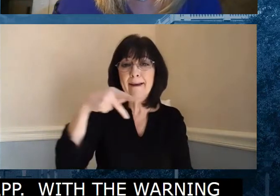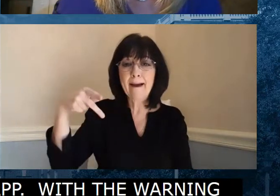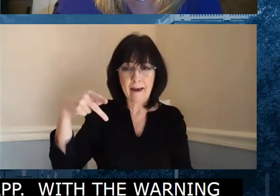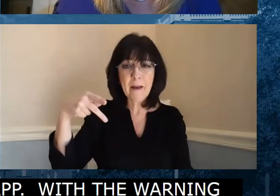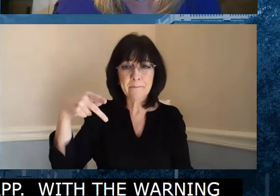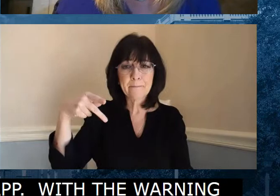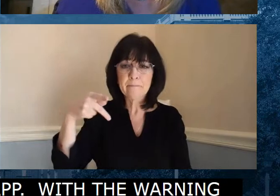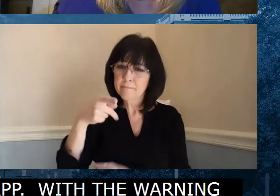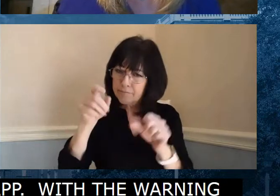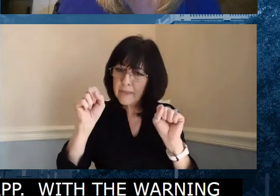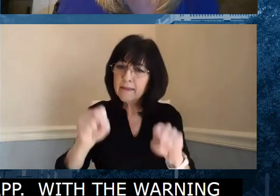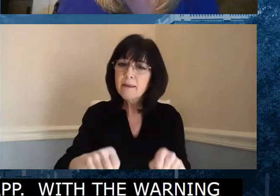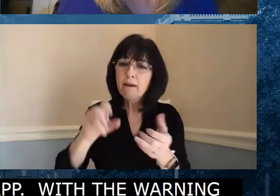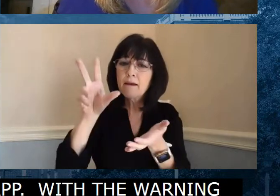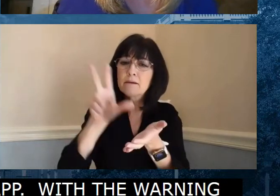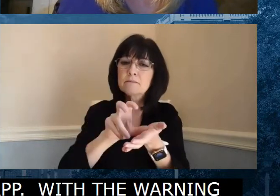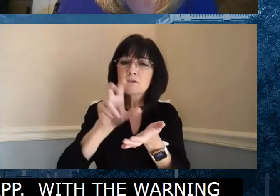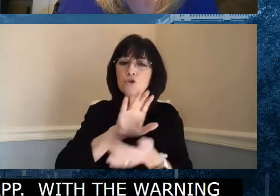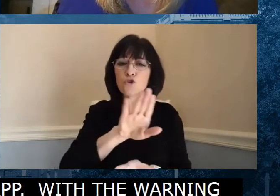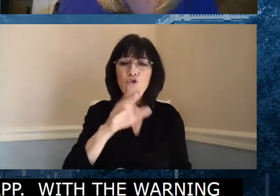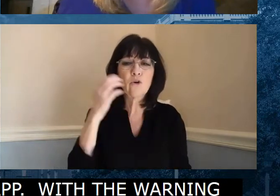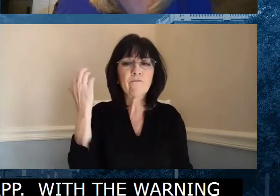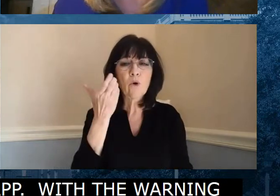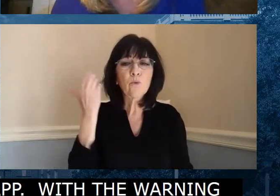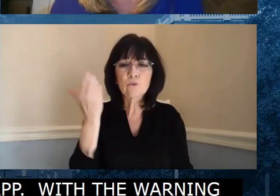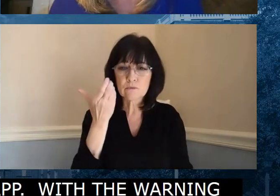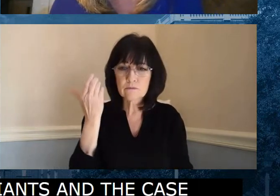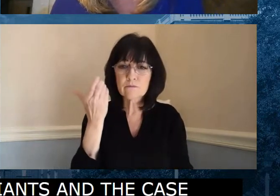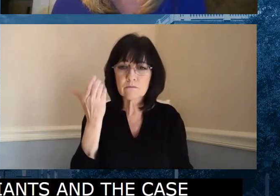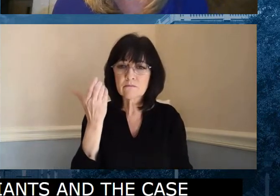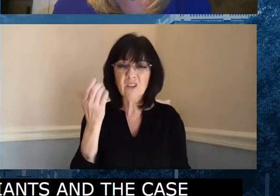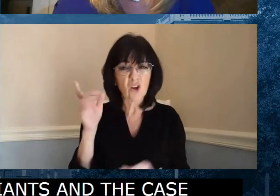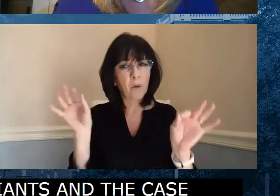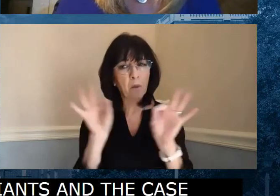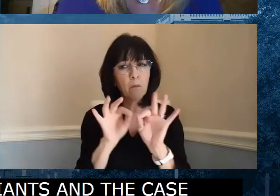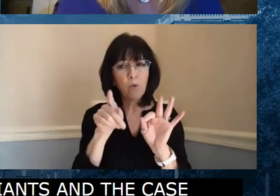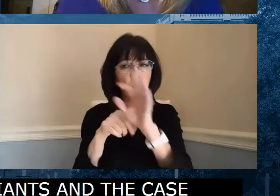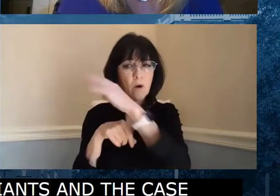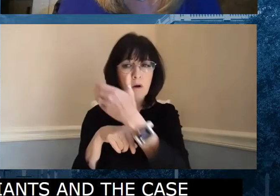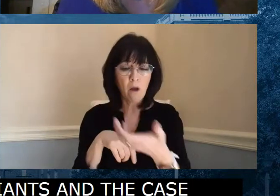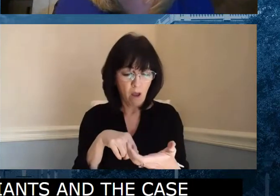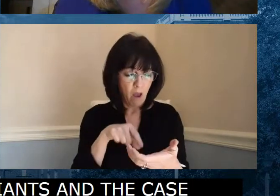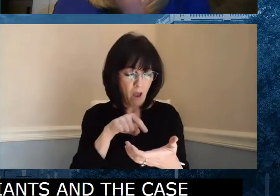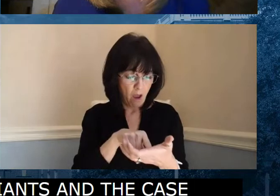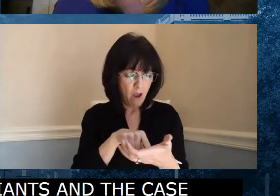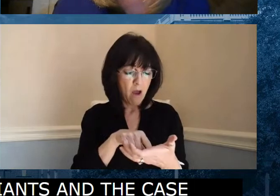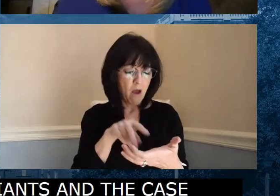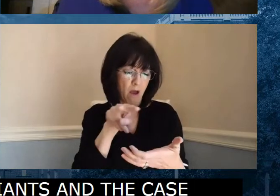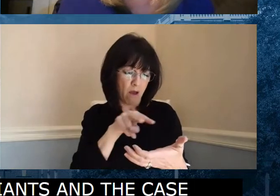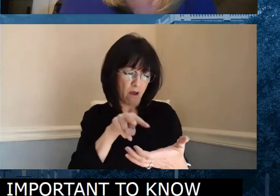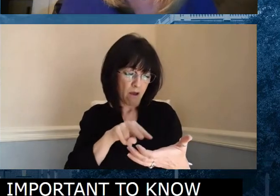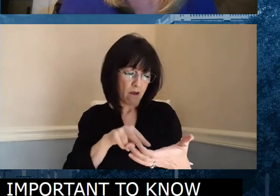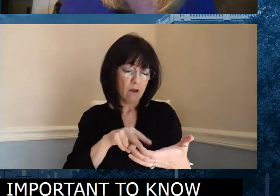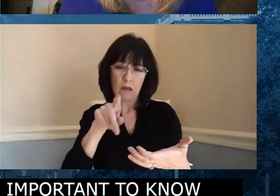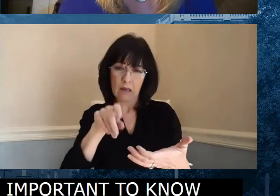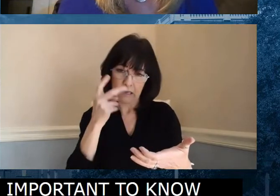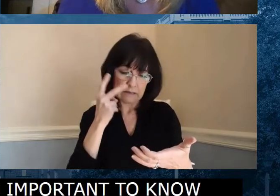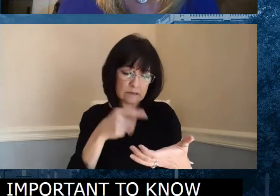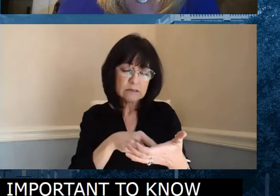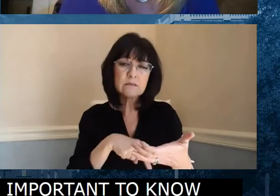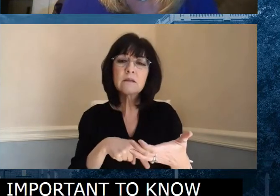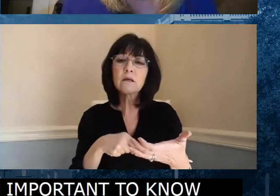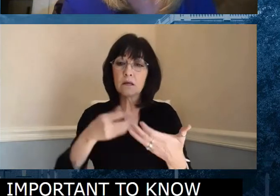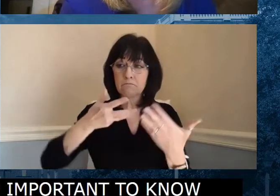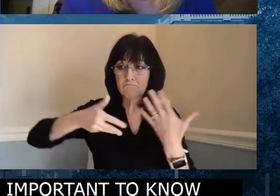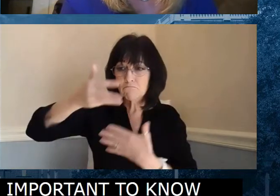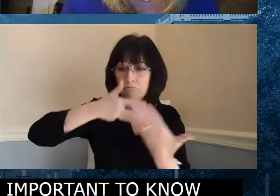slight increase, it's important to know when you've been exposed to someone who's positive for coronavirus, so you can be tested, and if necessary,